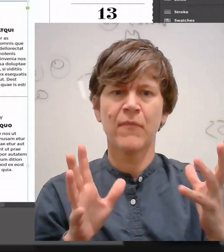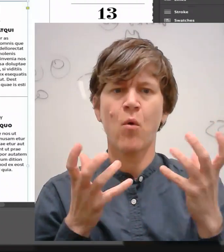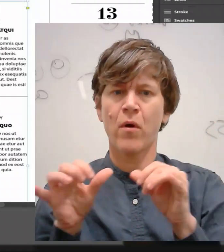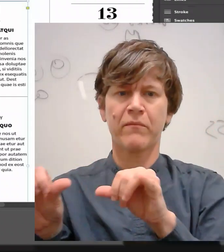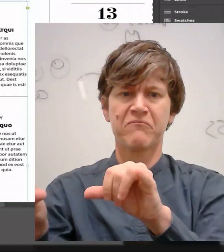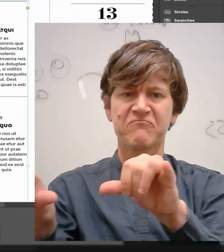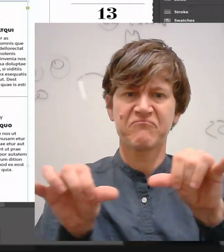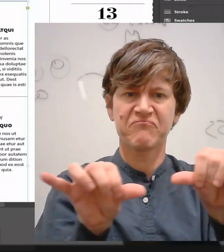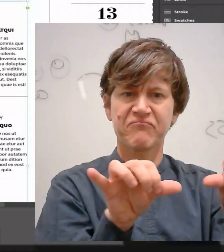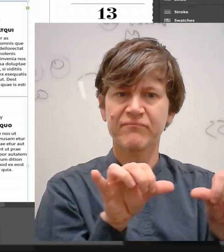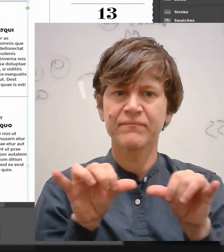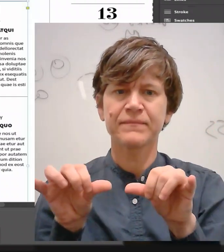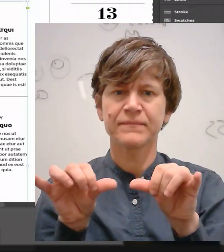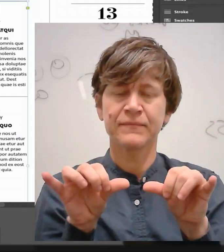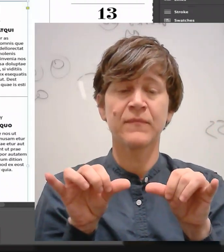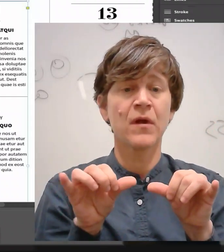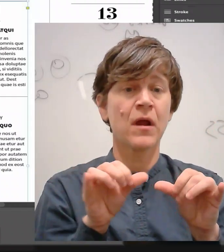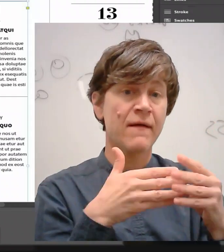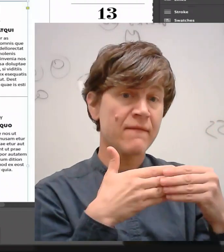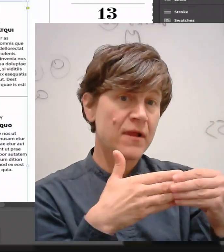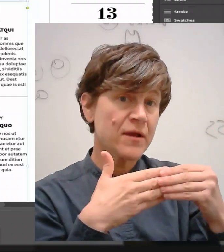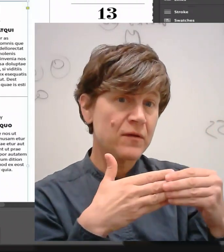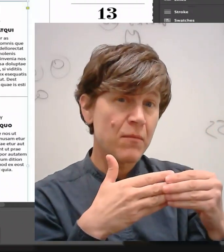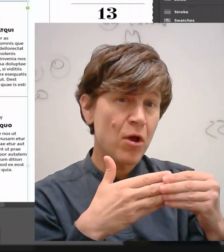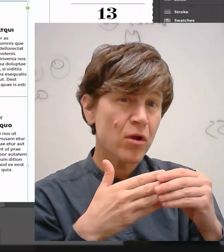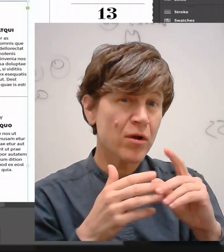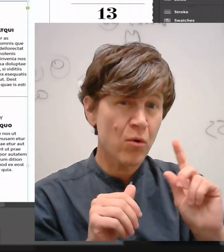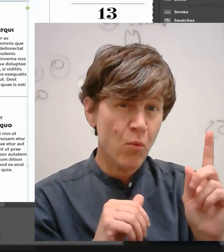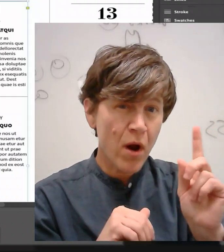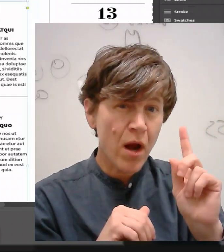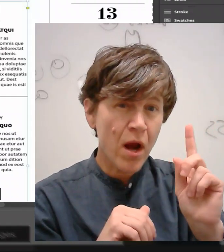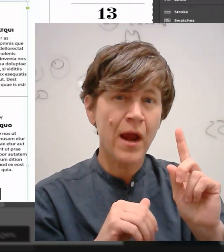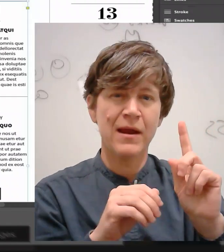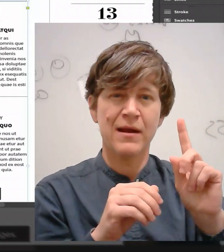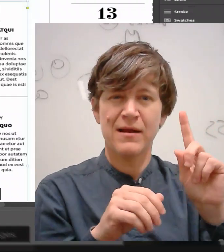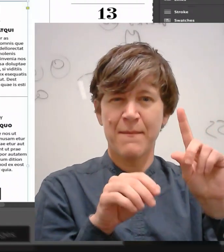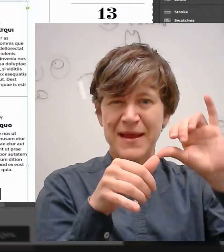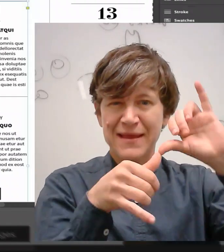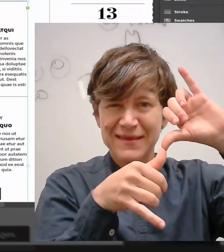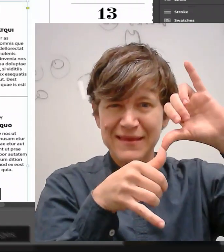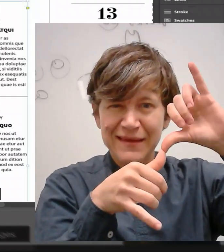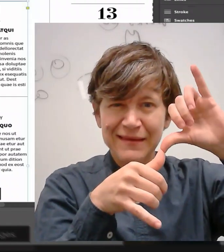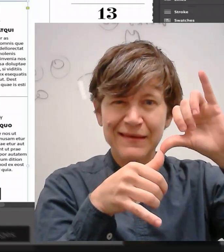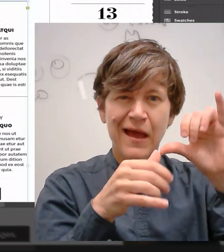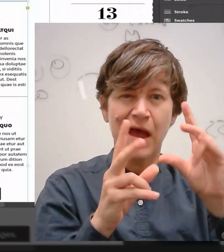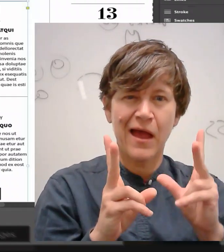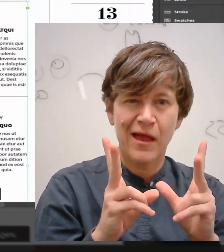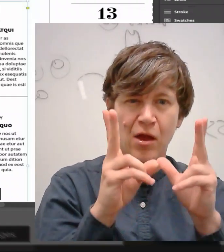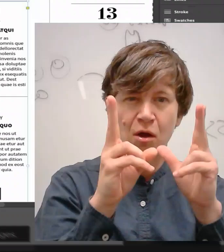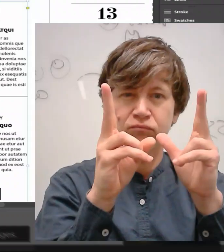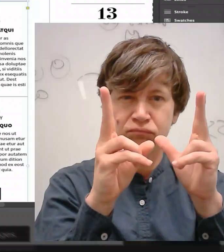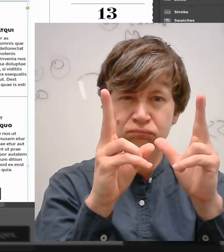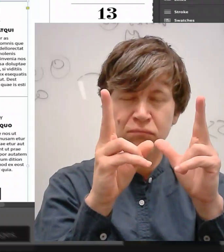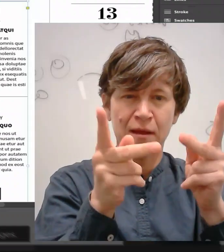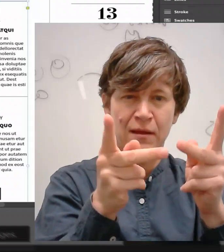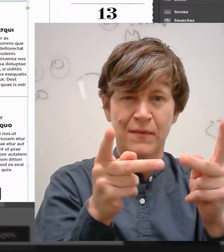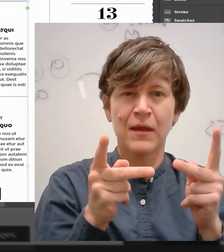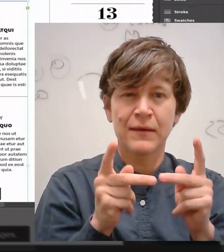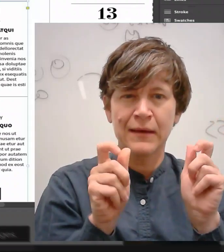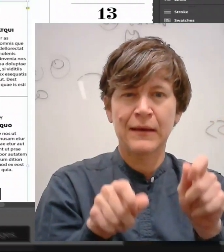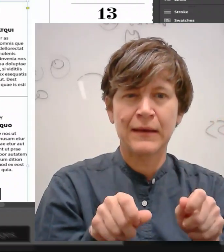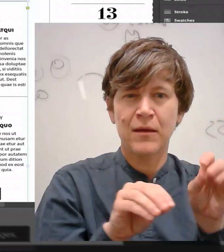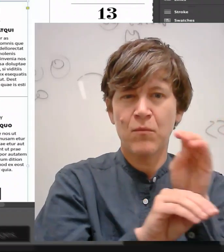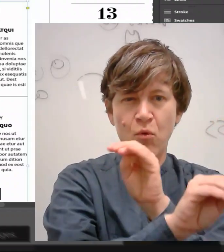have flexibility is with the sizing and the cropping, and in some cases, the positioning of the